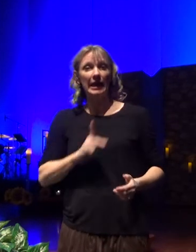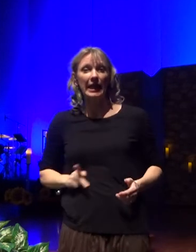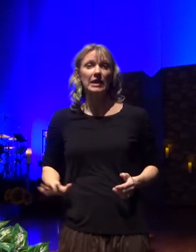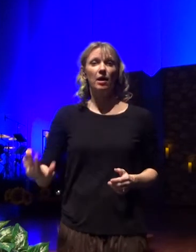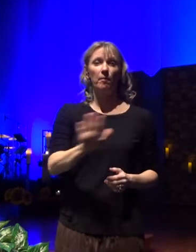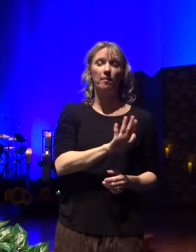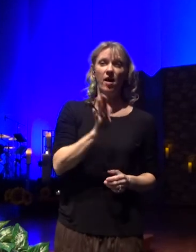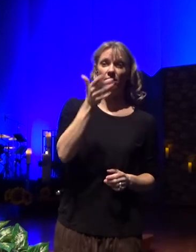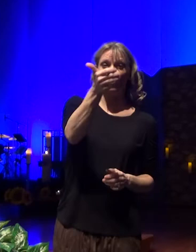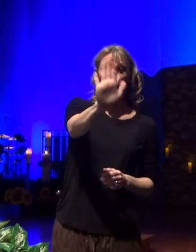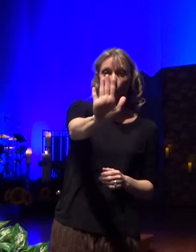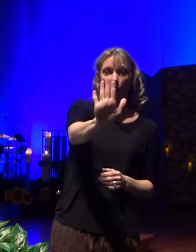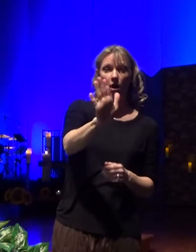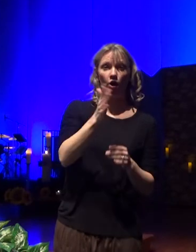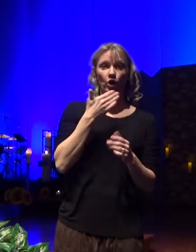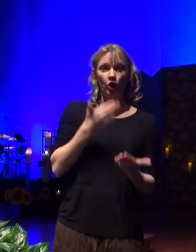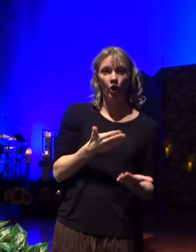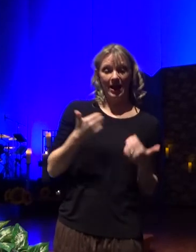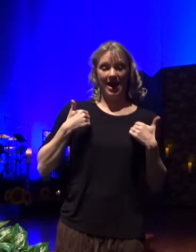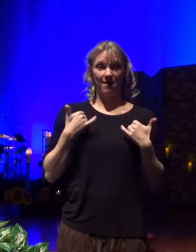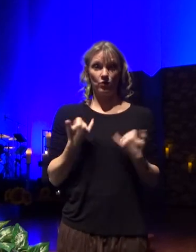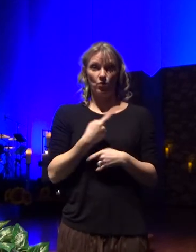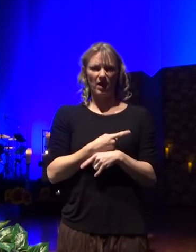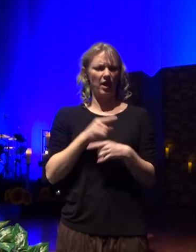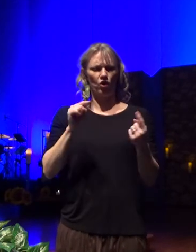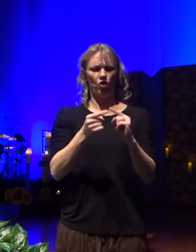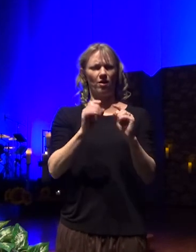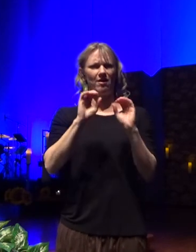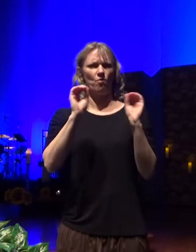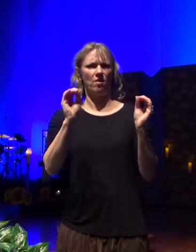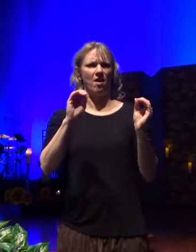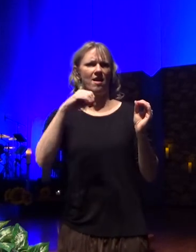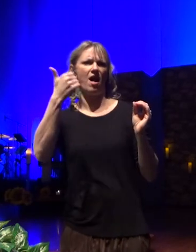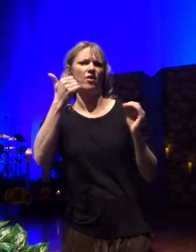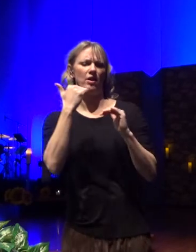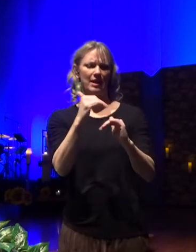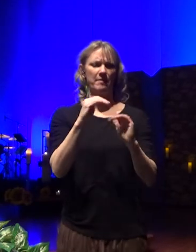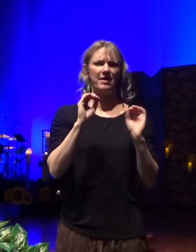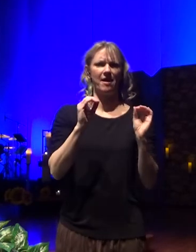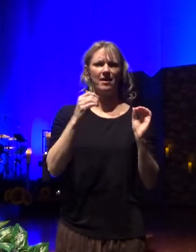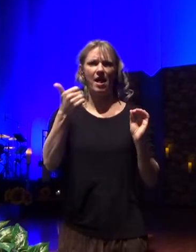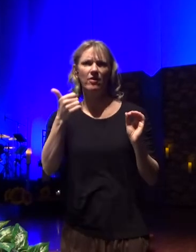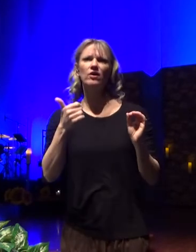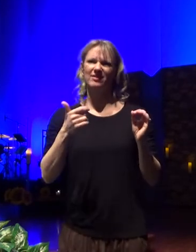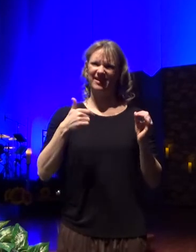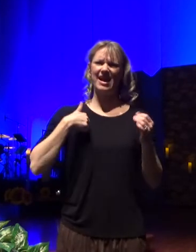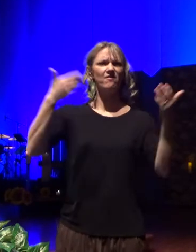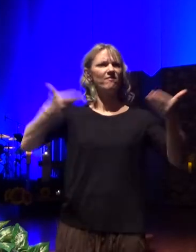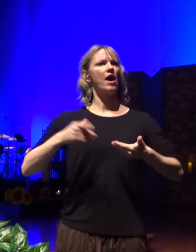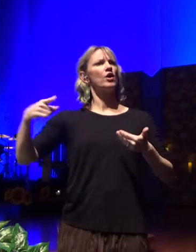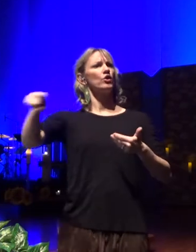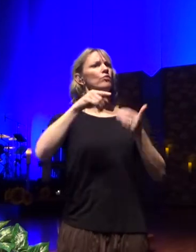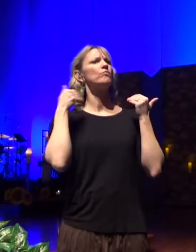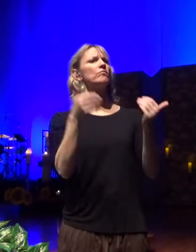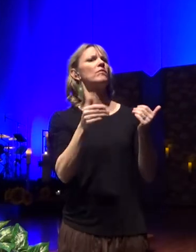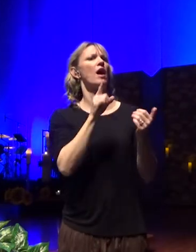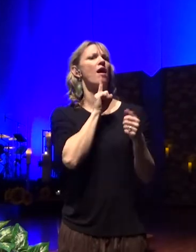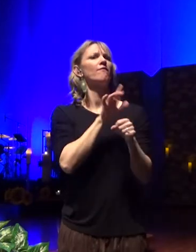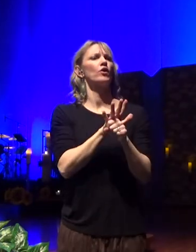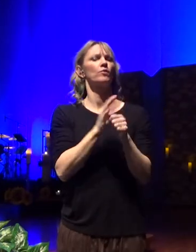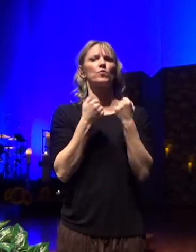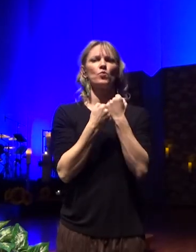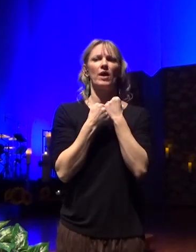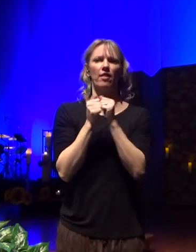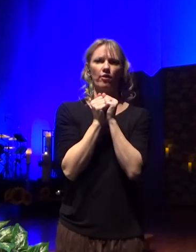into the kingdom of your good and possess it today." And I want to invite you, if you're up for it, to do some affirming with me. We're going to turn this into